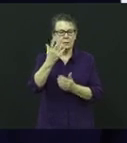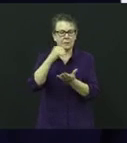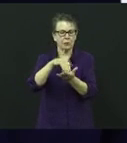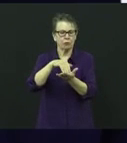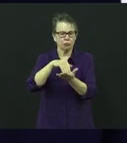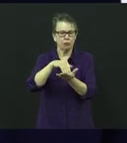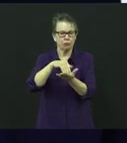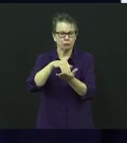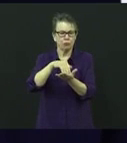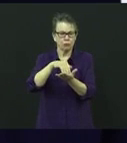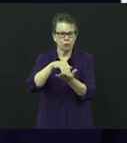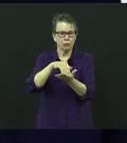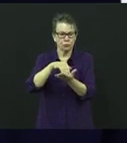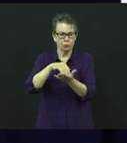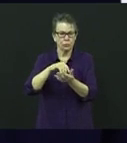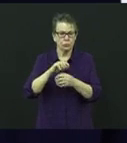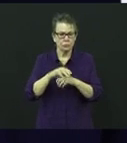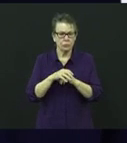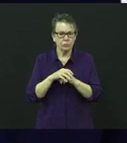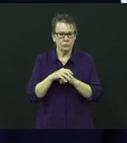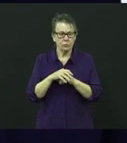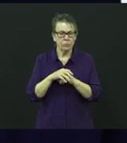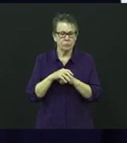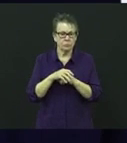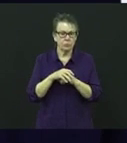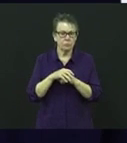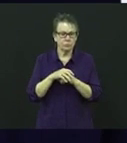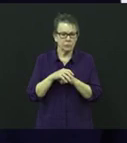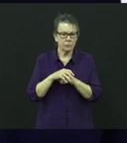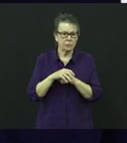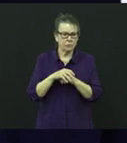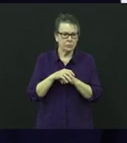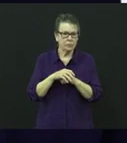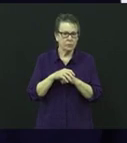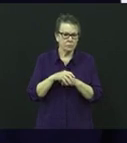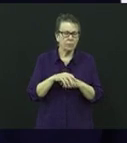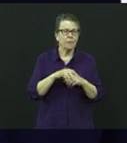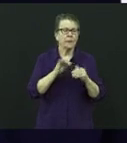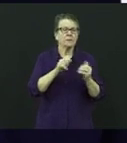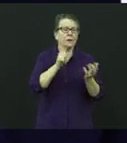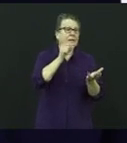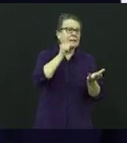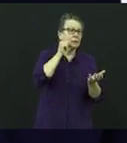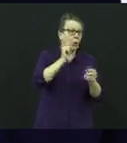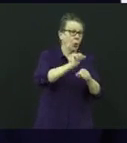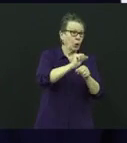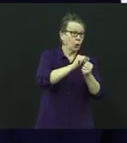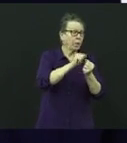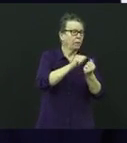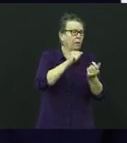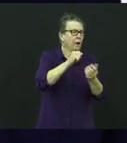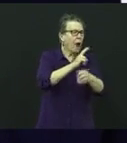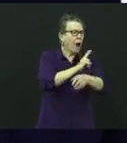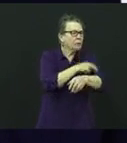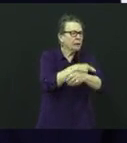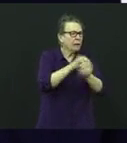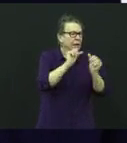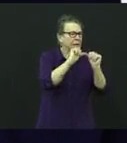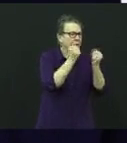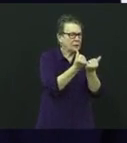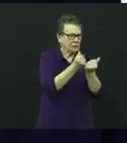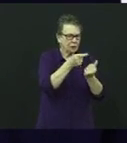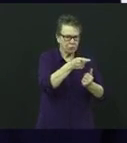have a plan to move and increase the critical care complement in every hospital. And it's the continuum